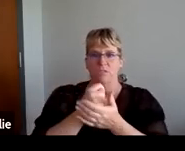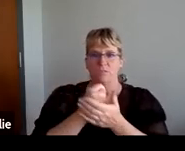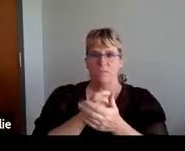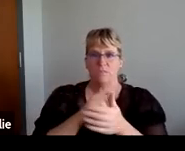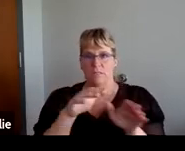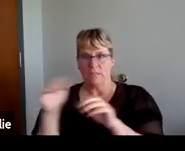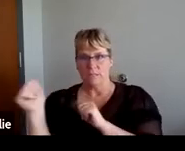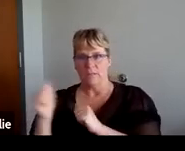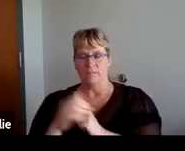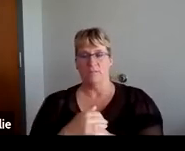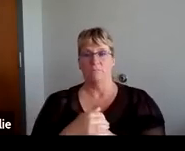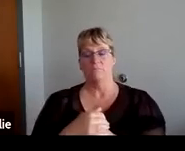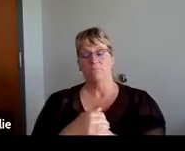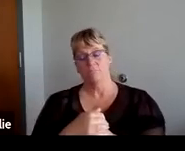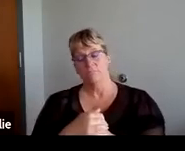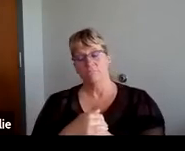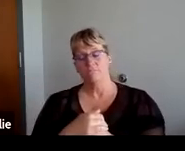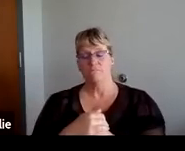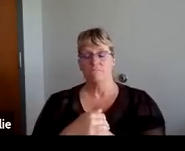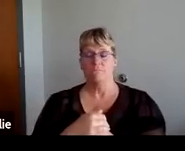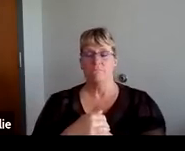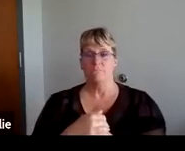discharged, whether that's